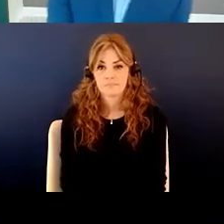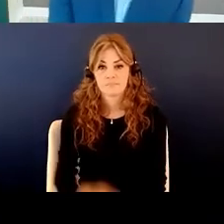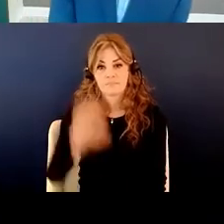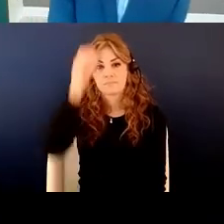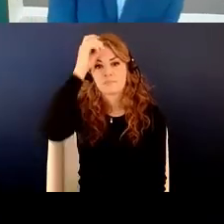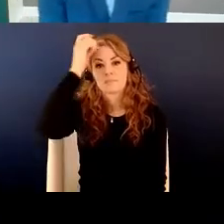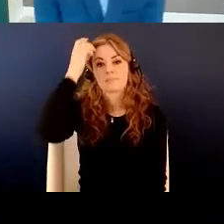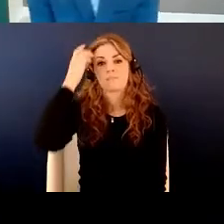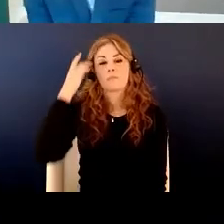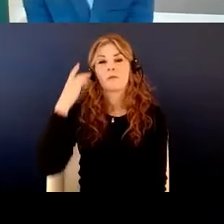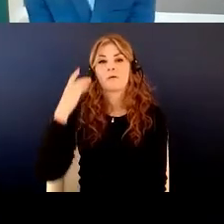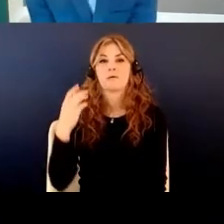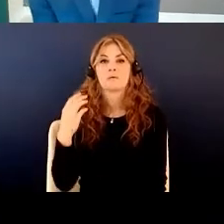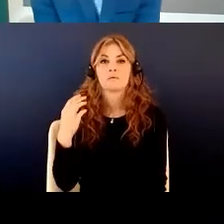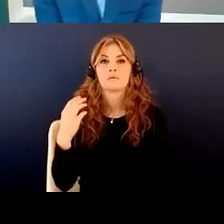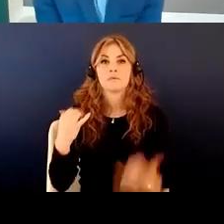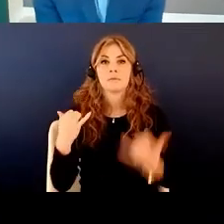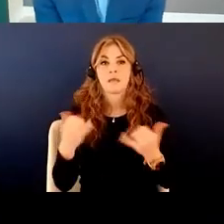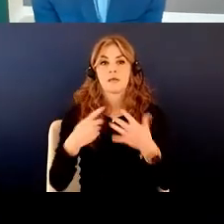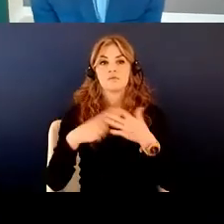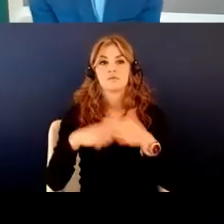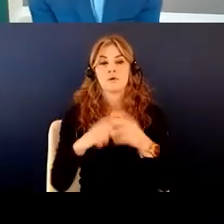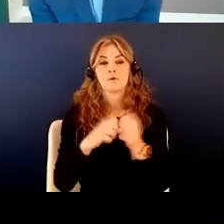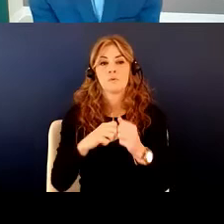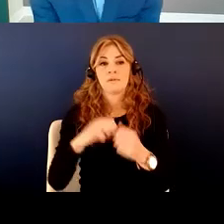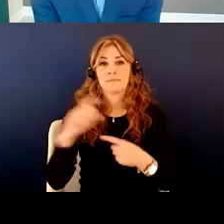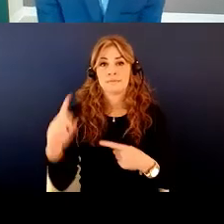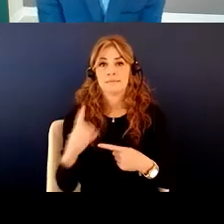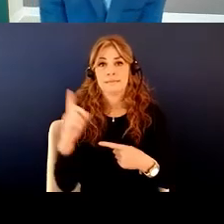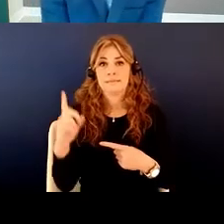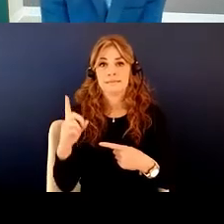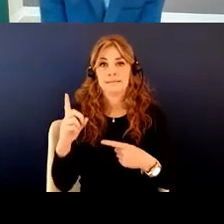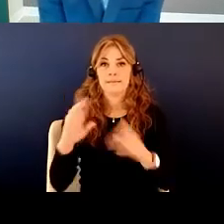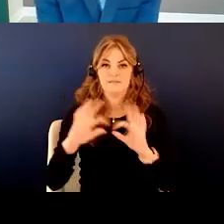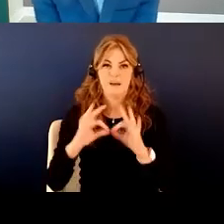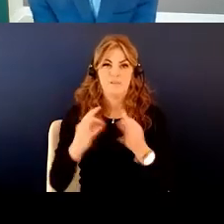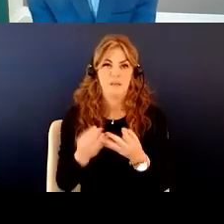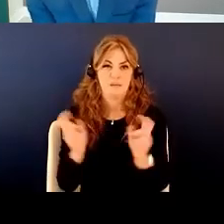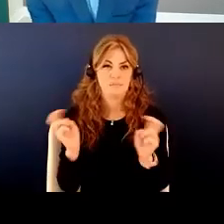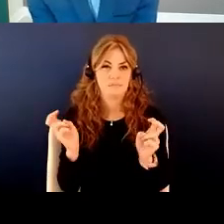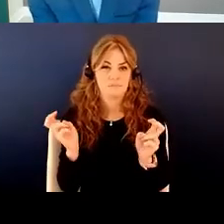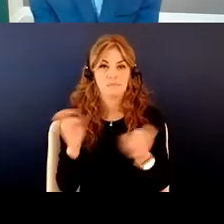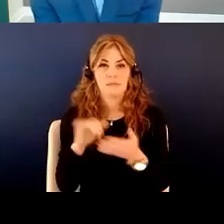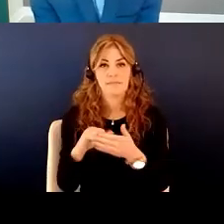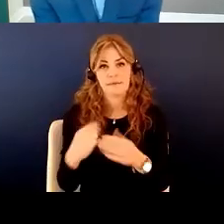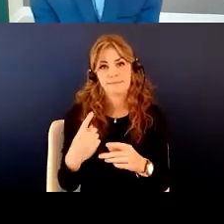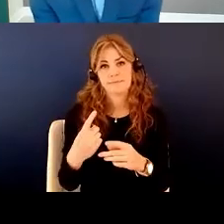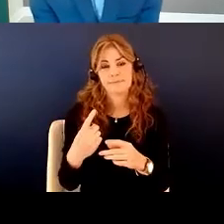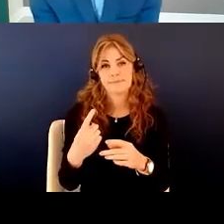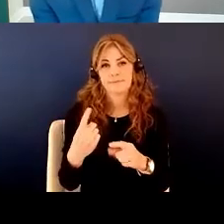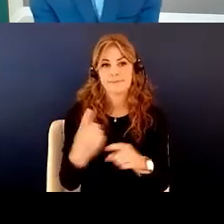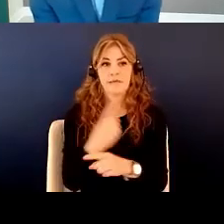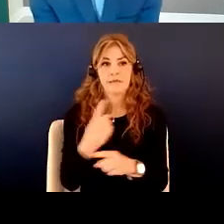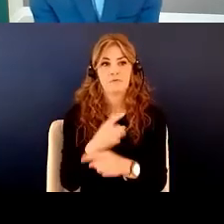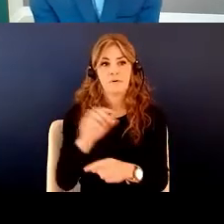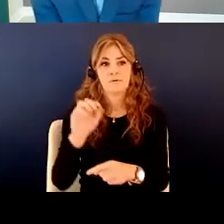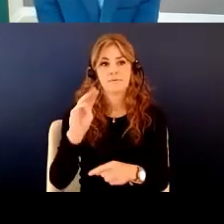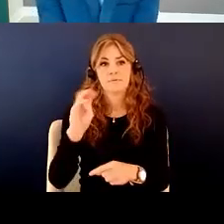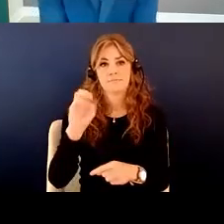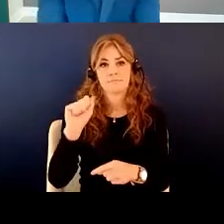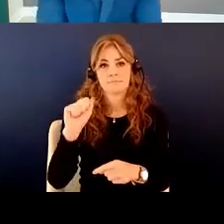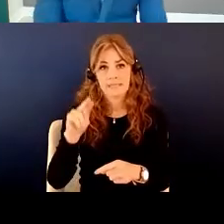Okay, so let's start with the D family, and this is the standardized mean difference,